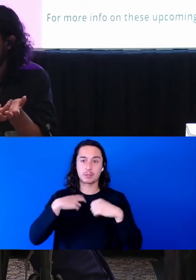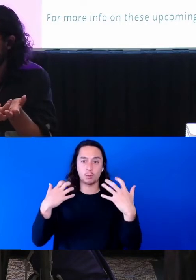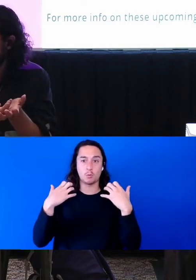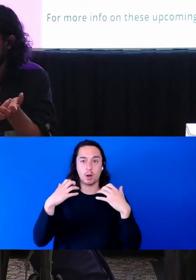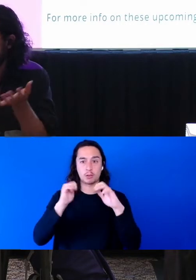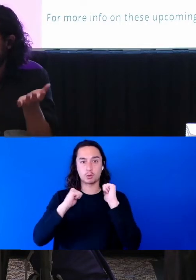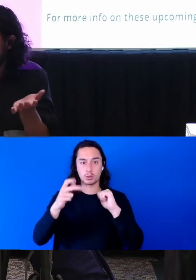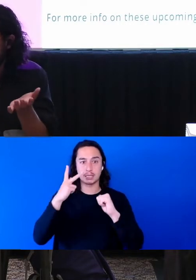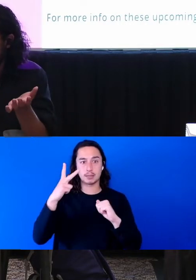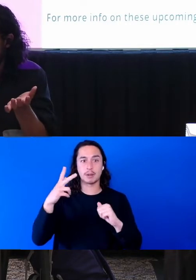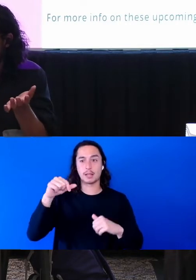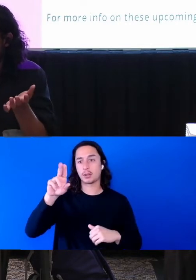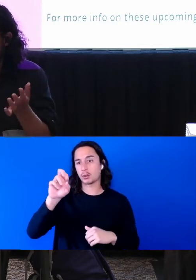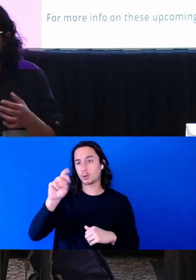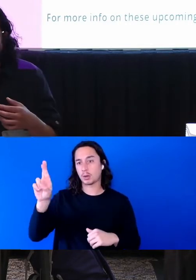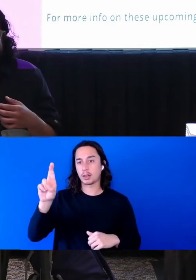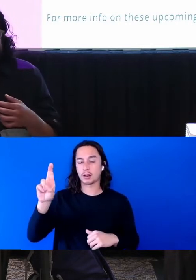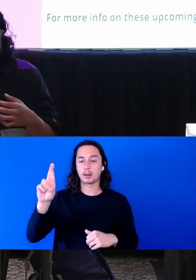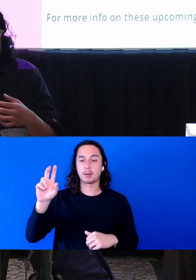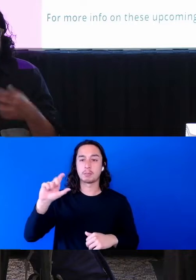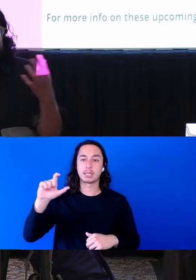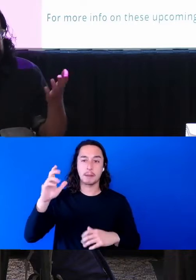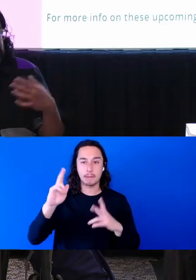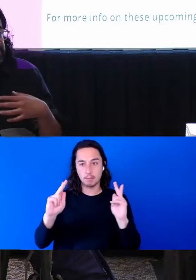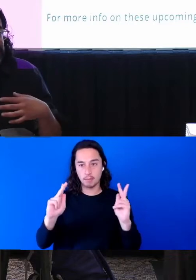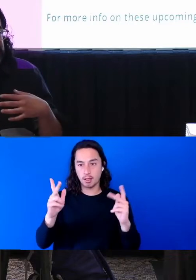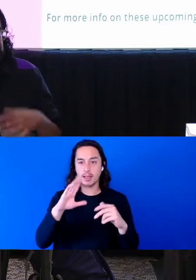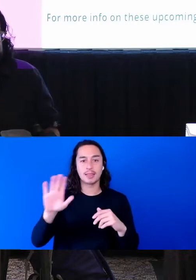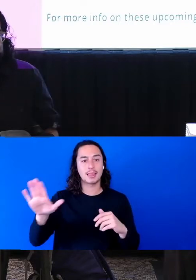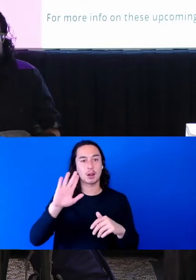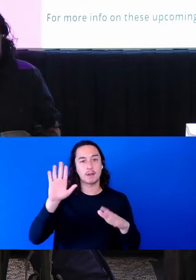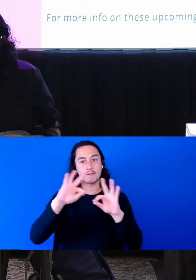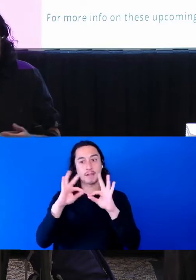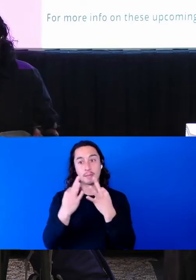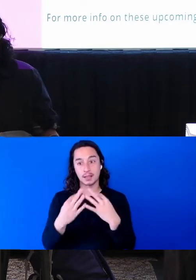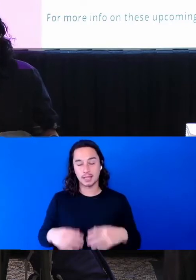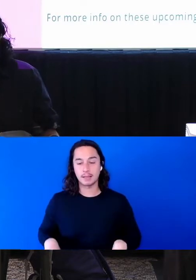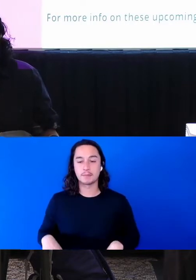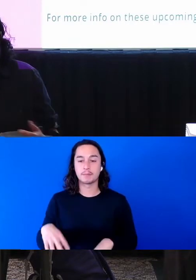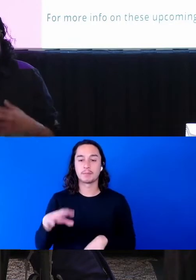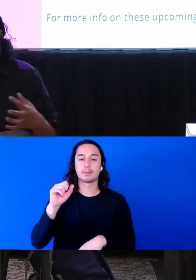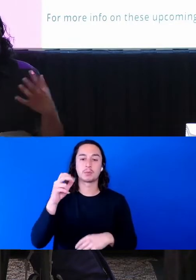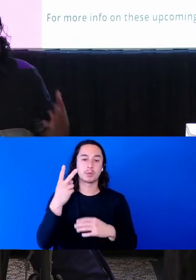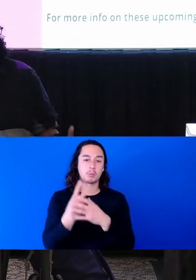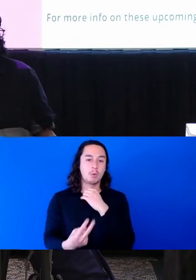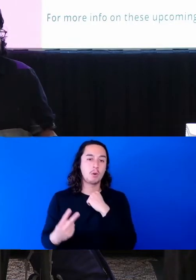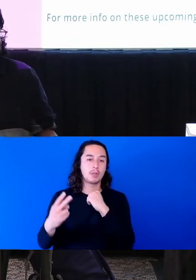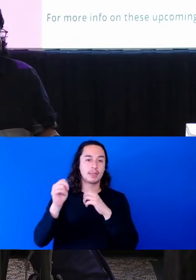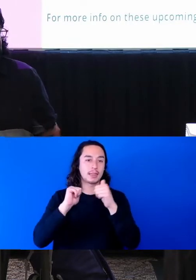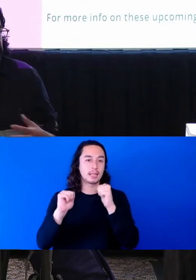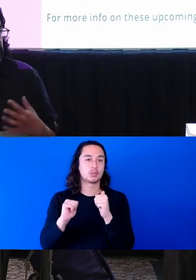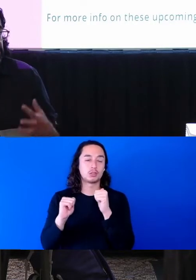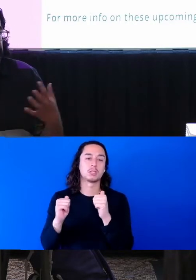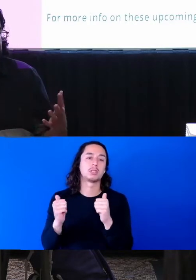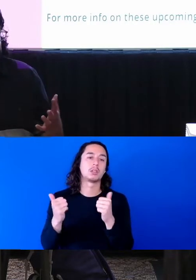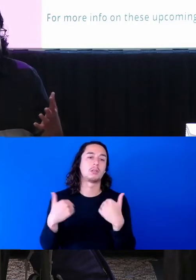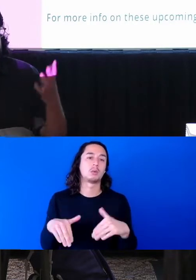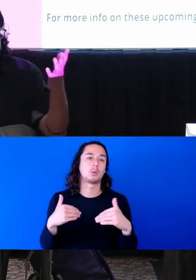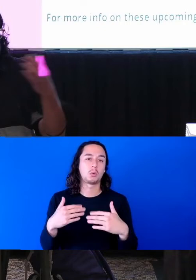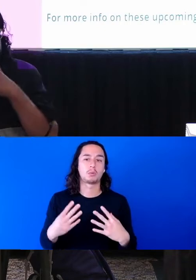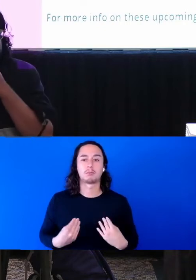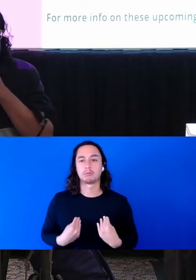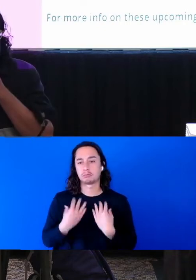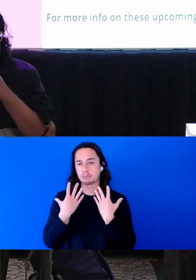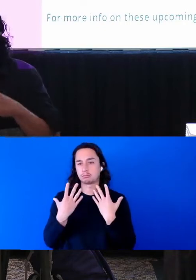Muslim folks and their family members. And both theaters I've gotten to present with were gave me such gifts. They gave the project such